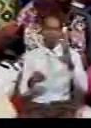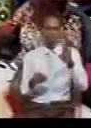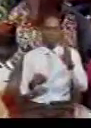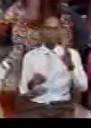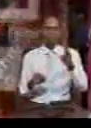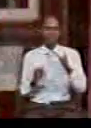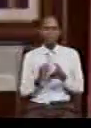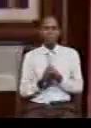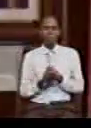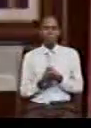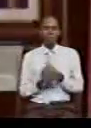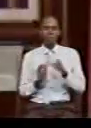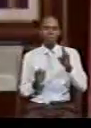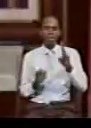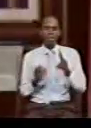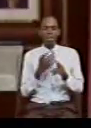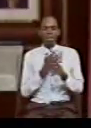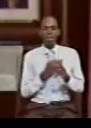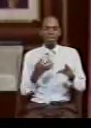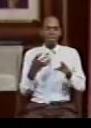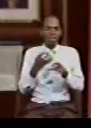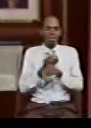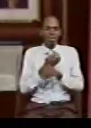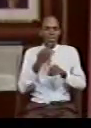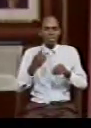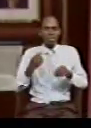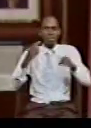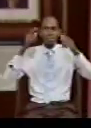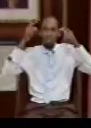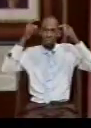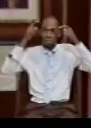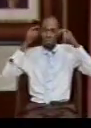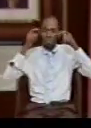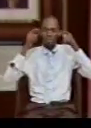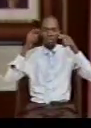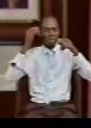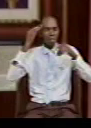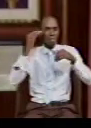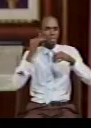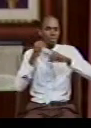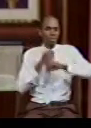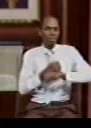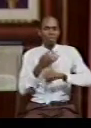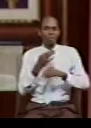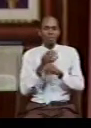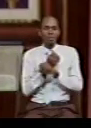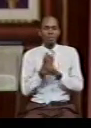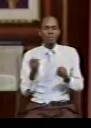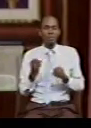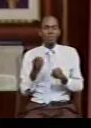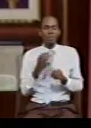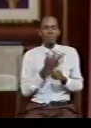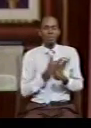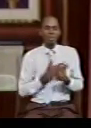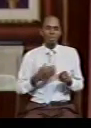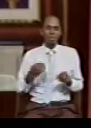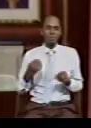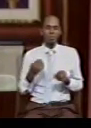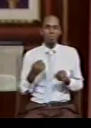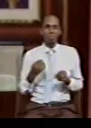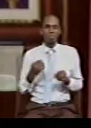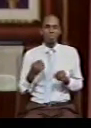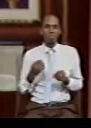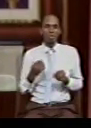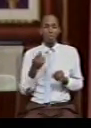the helmet of salvation and the sword of the Spirit, which is the word of